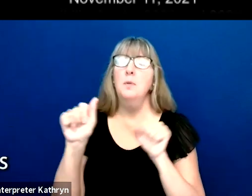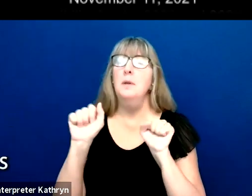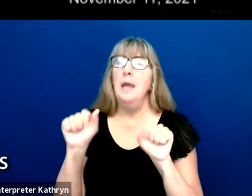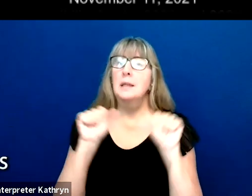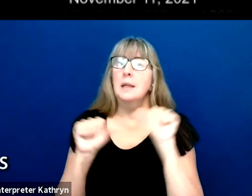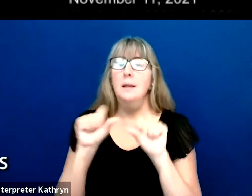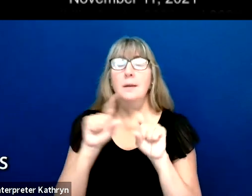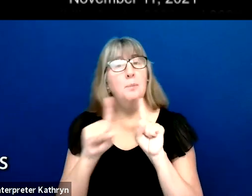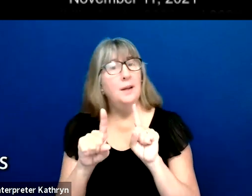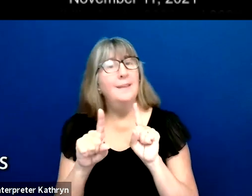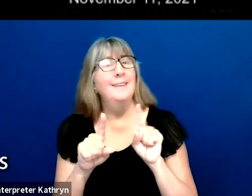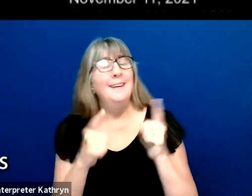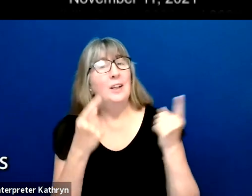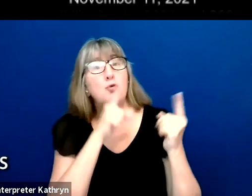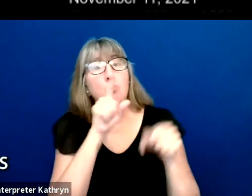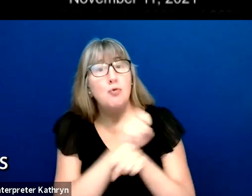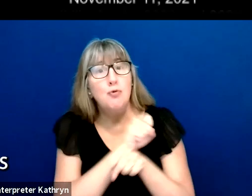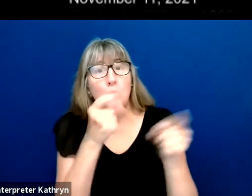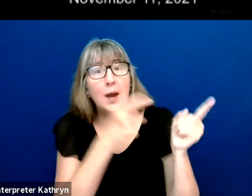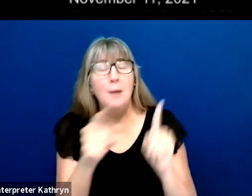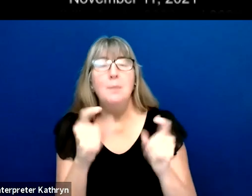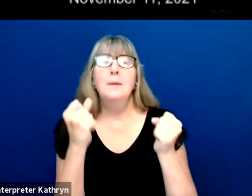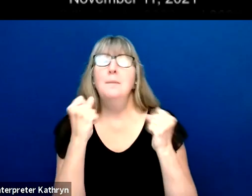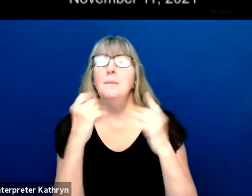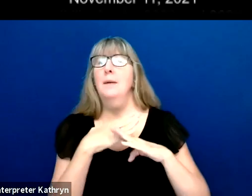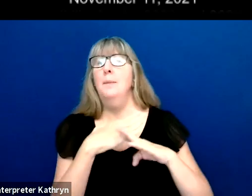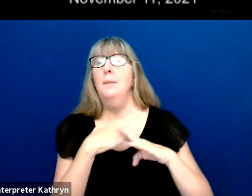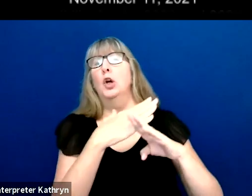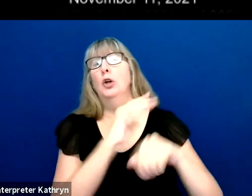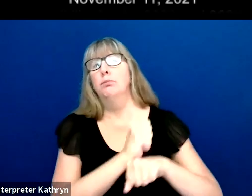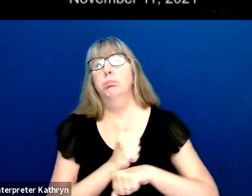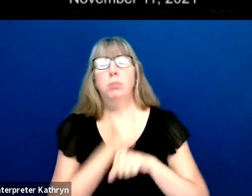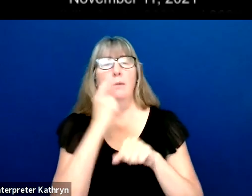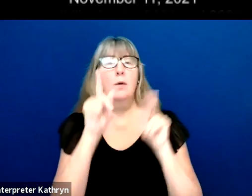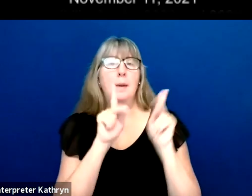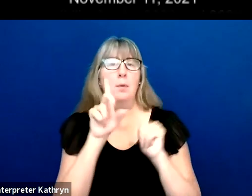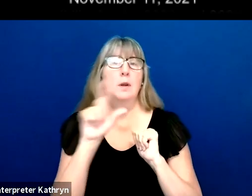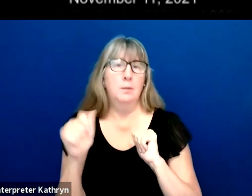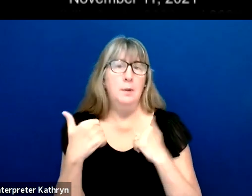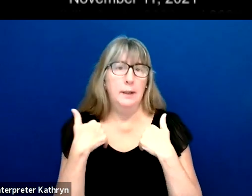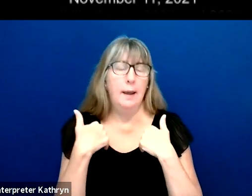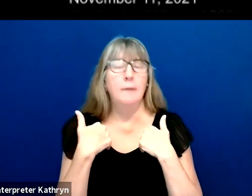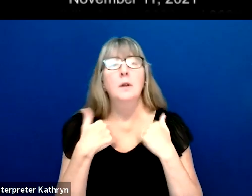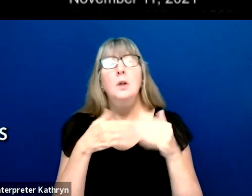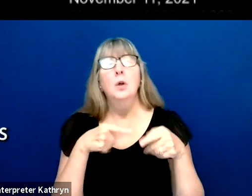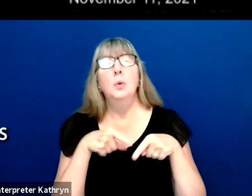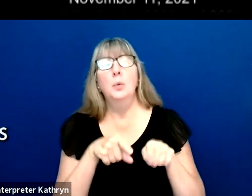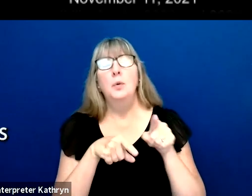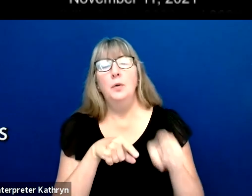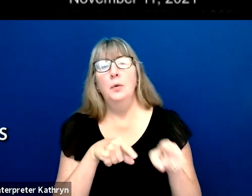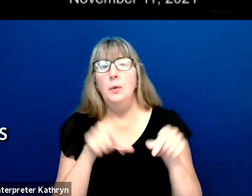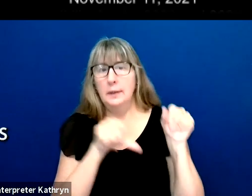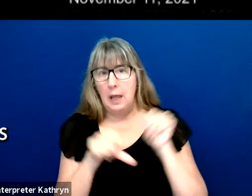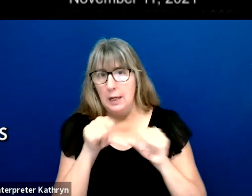in practice we all know that there is quite a number of barriers there for people with disabilities in science at all levels. And